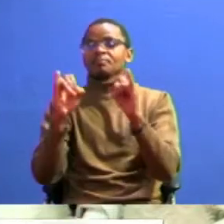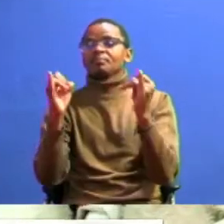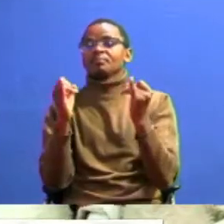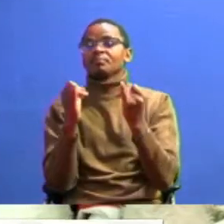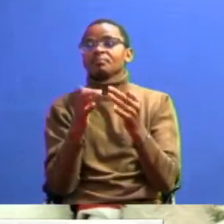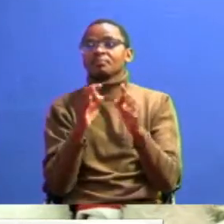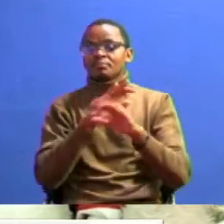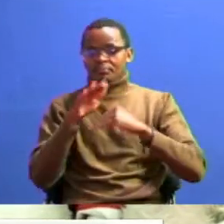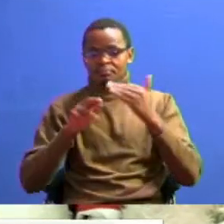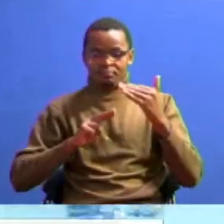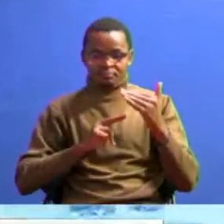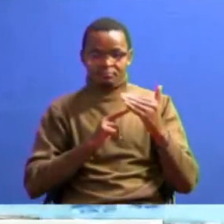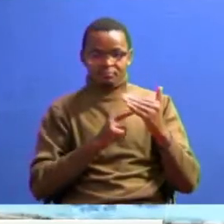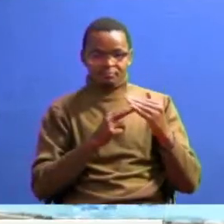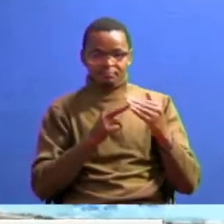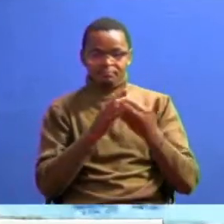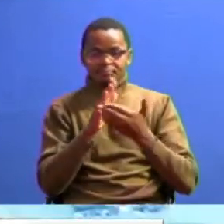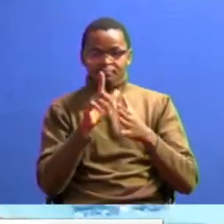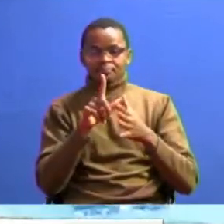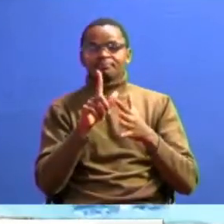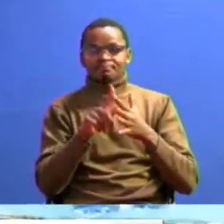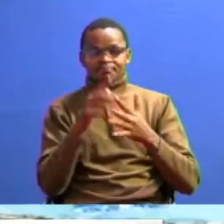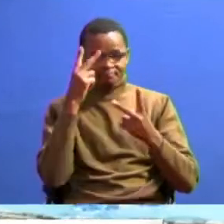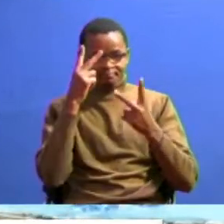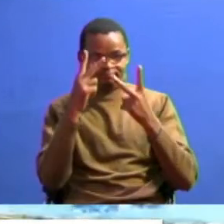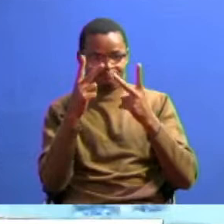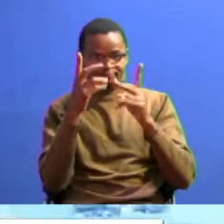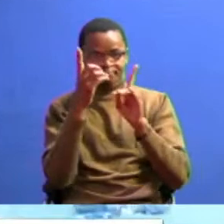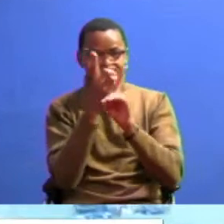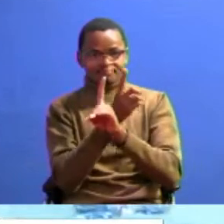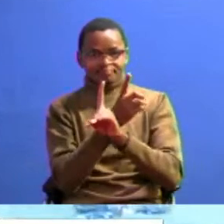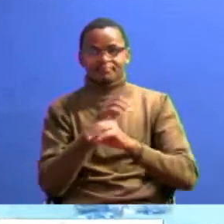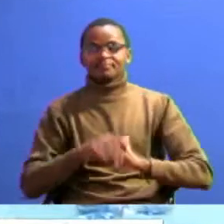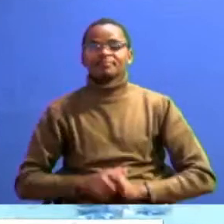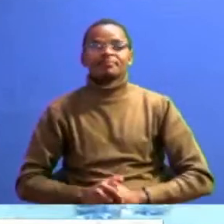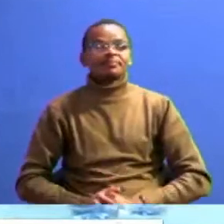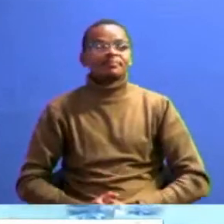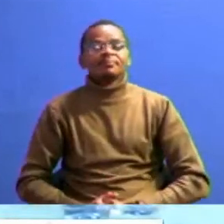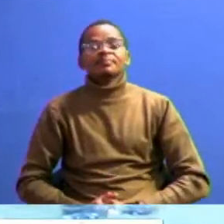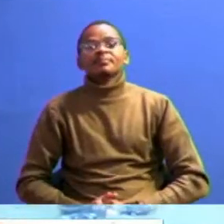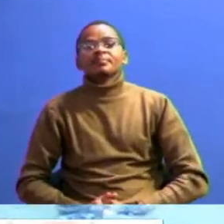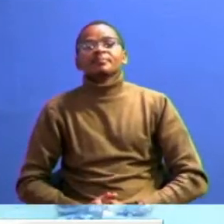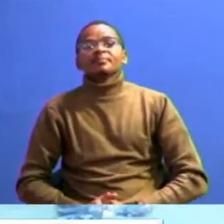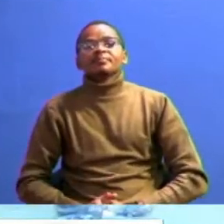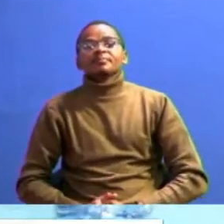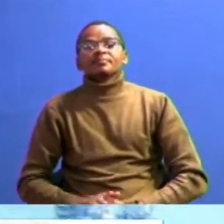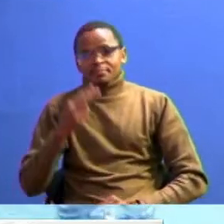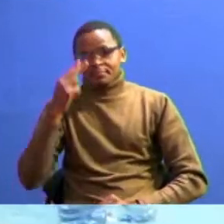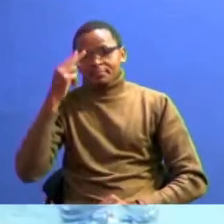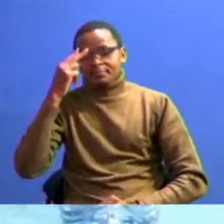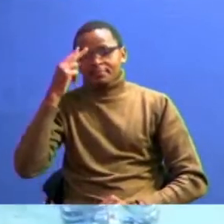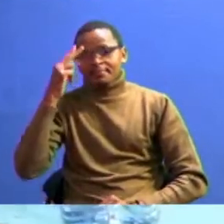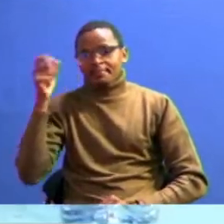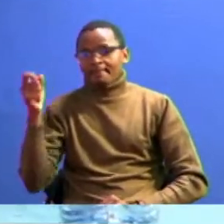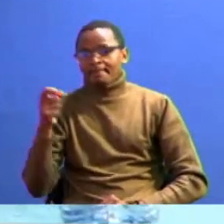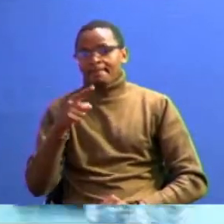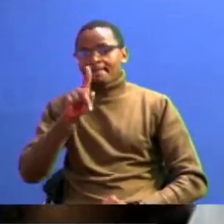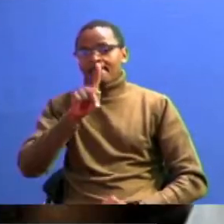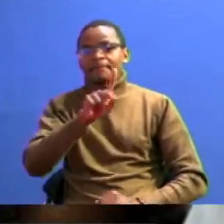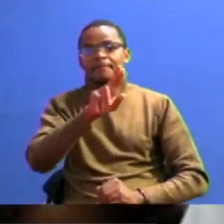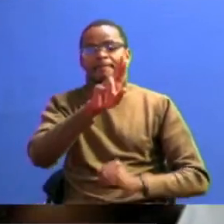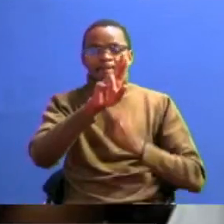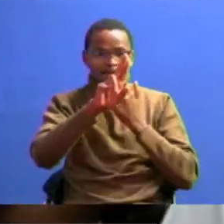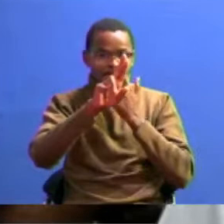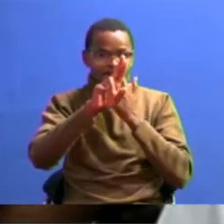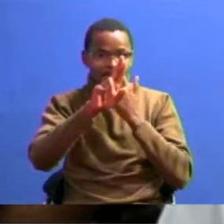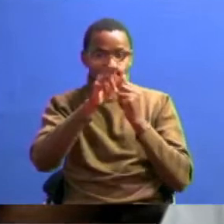If all of us play our part, then we can see a difference. Thank you. Well, now, you're observing the Mental Health Month in Kenyatta